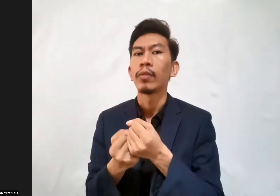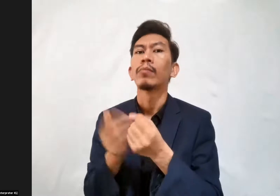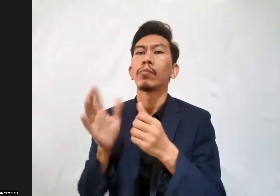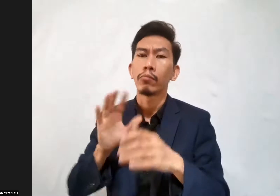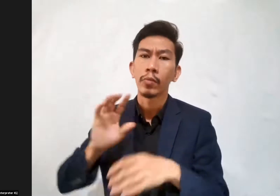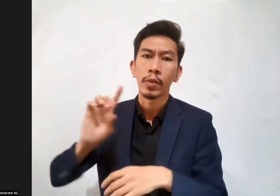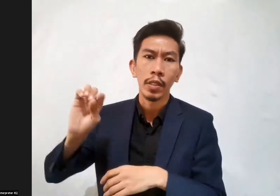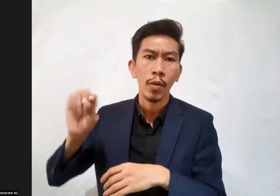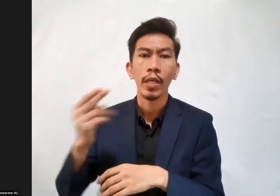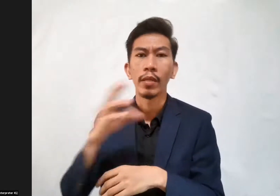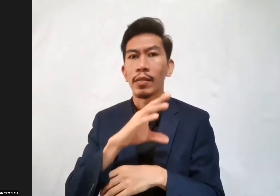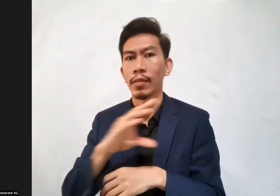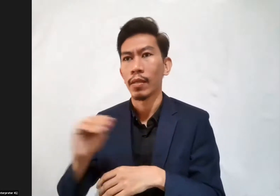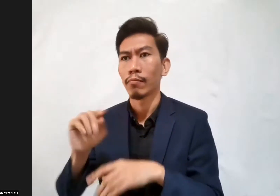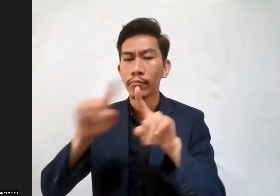on pushing,